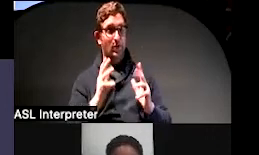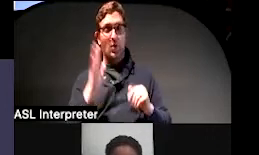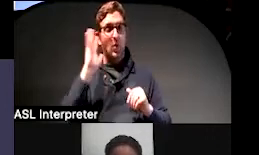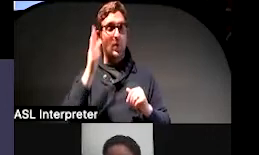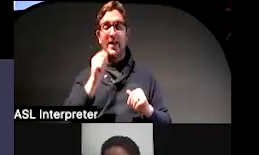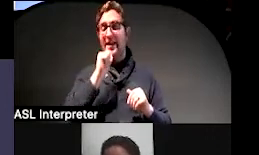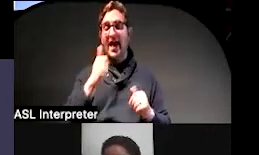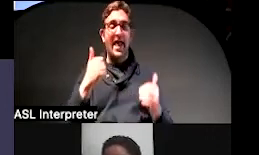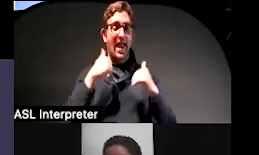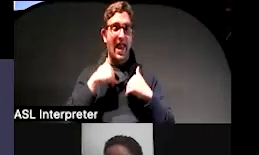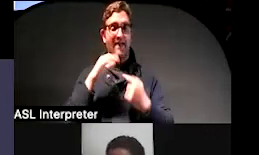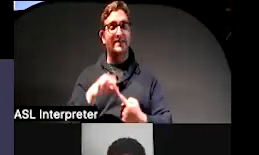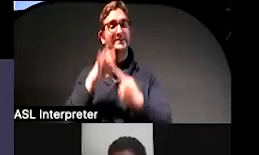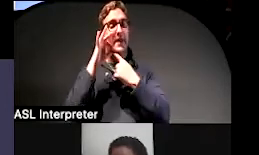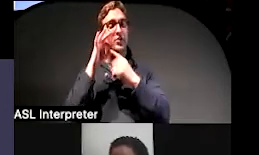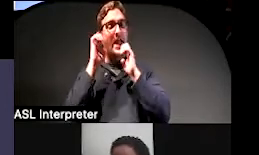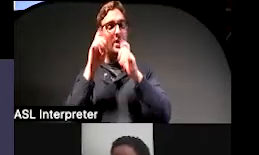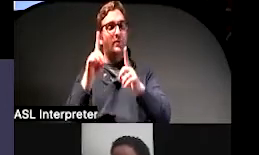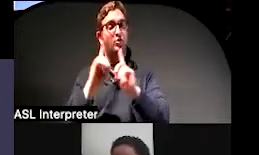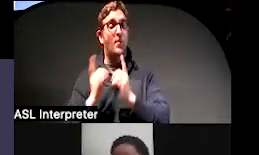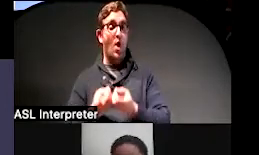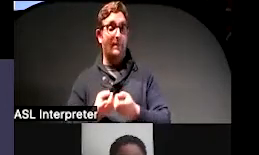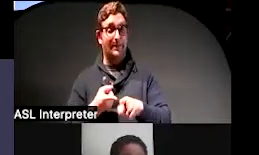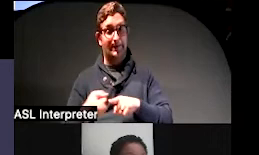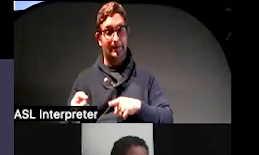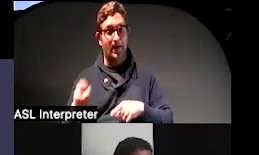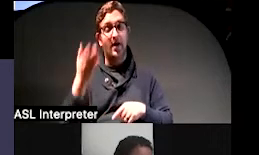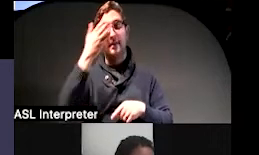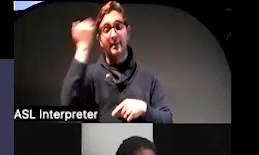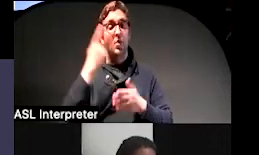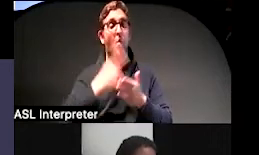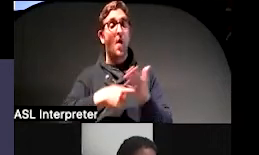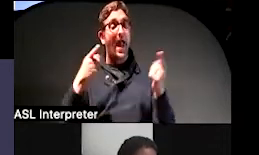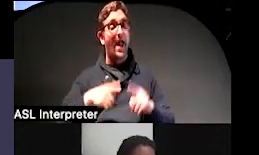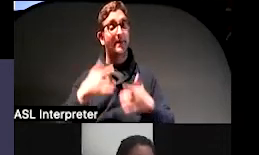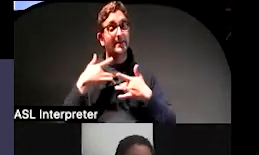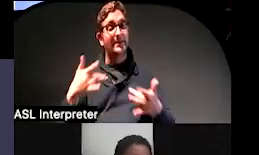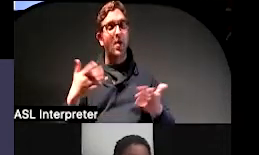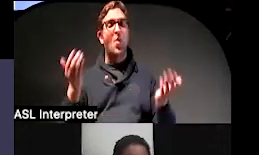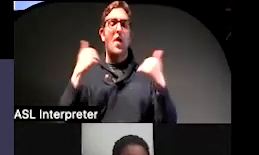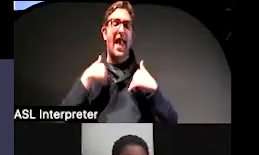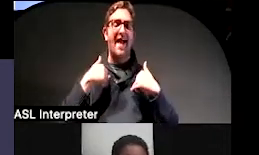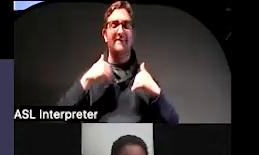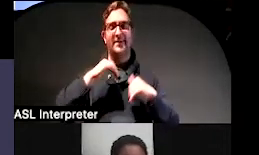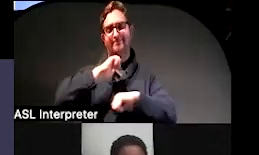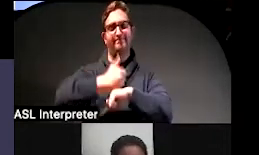be a special education department. Because what happens is we have a narrative